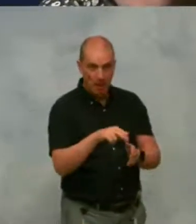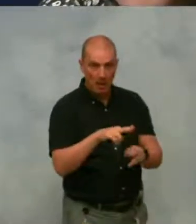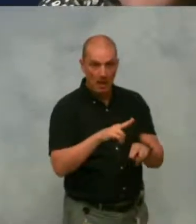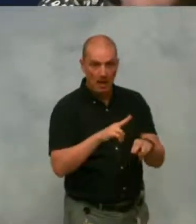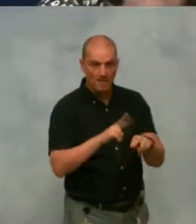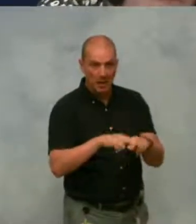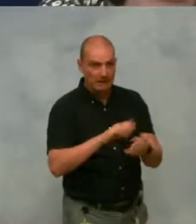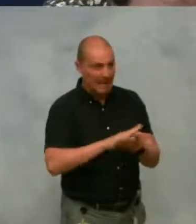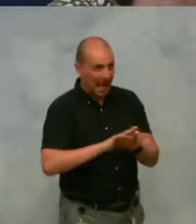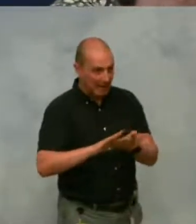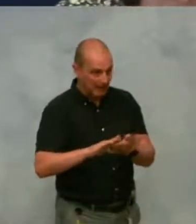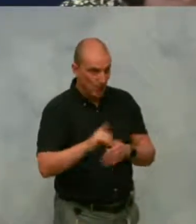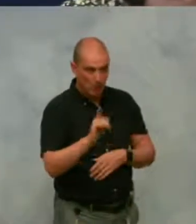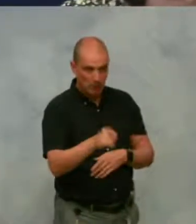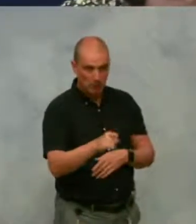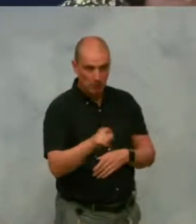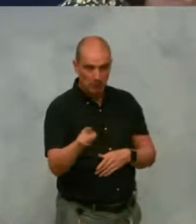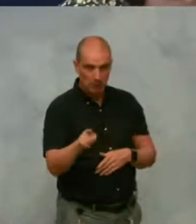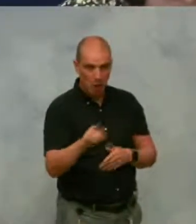Councillor Horn?